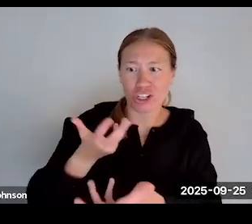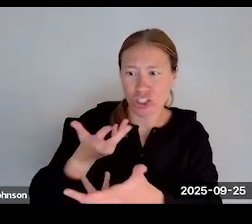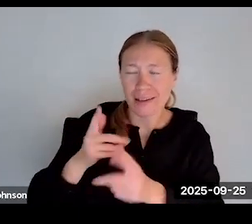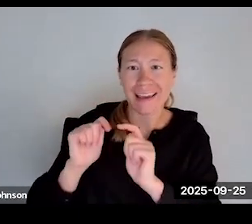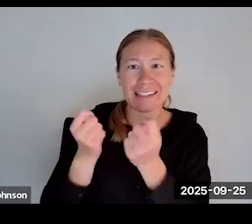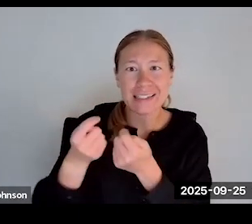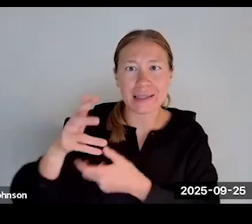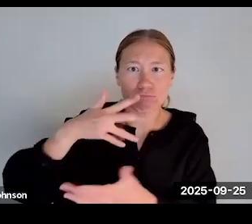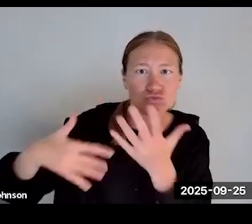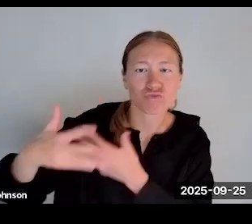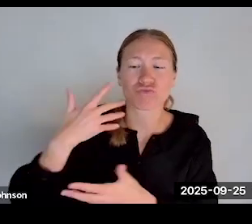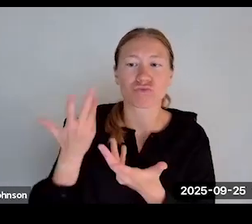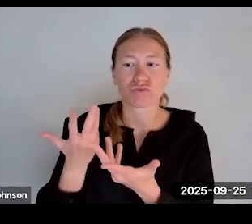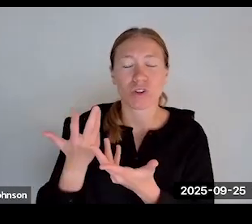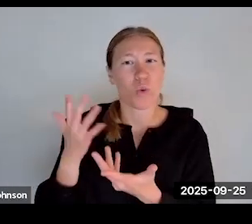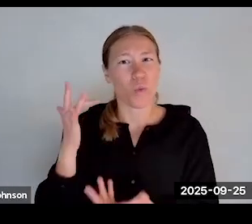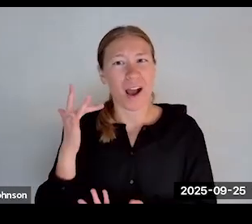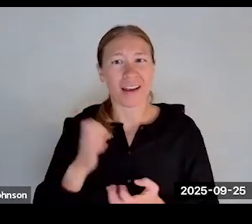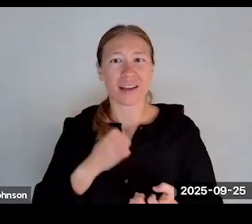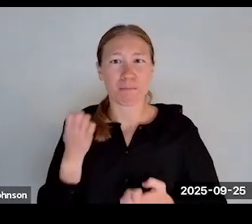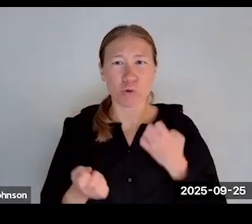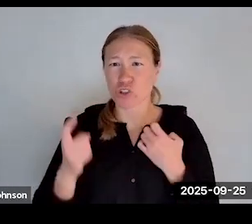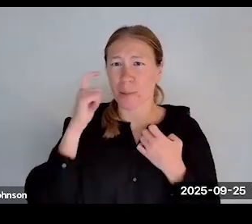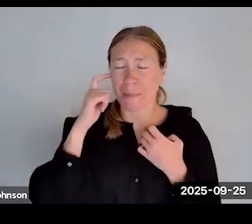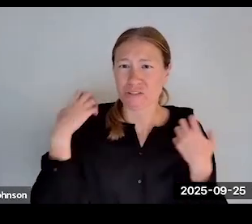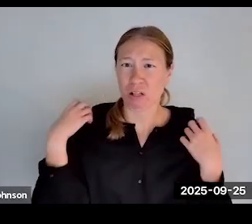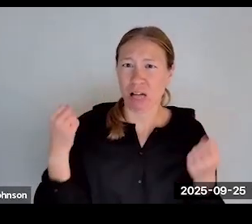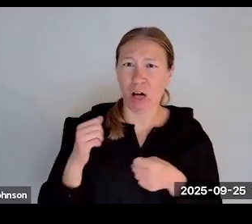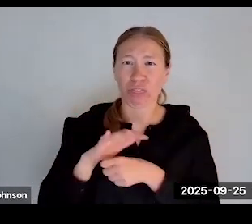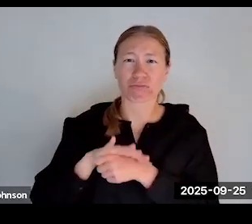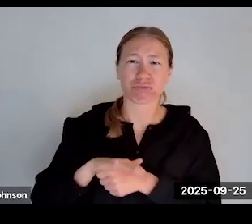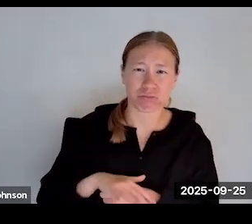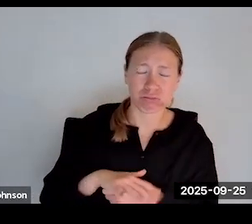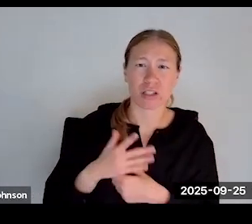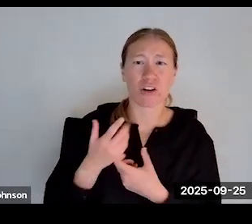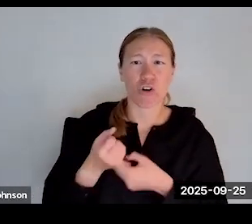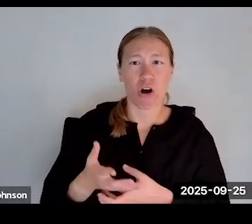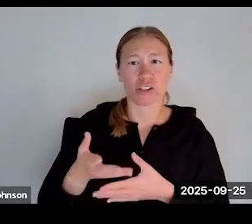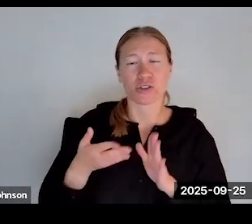with colleagues due to the emotional and mental health strain caused by the condition.